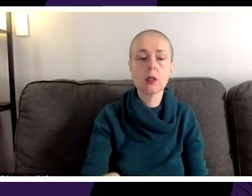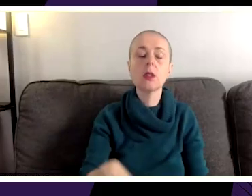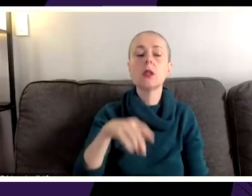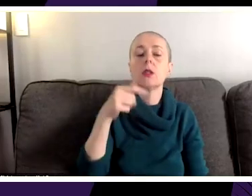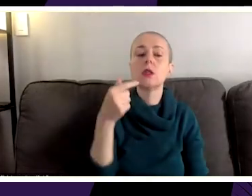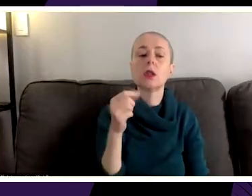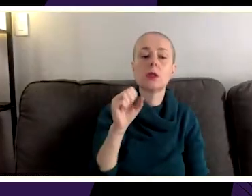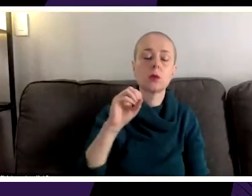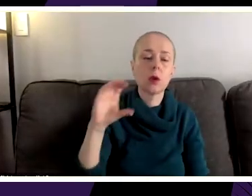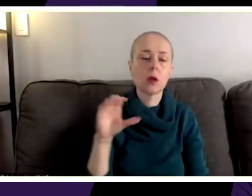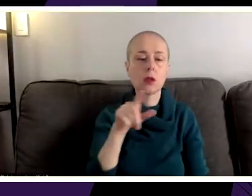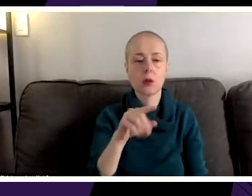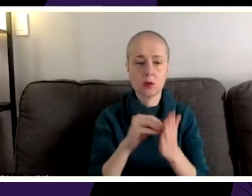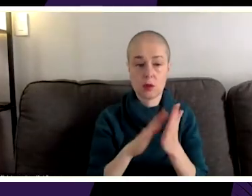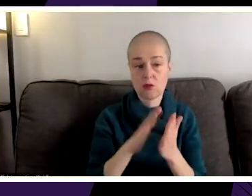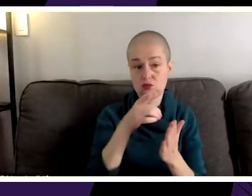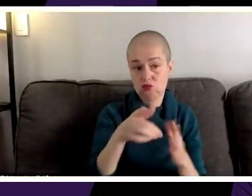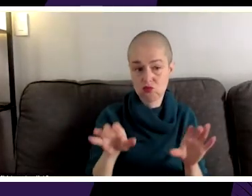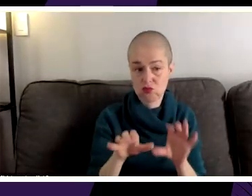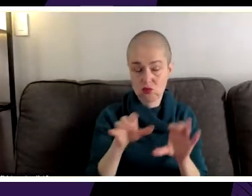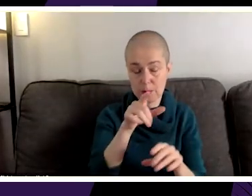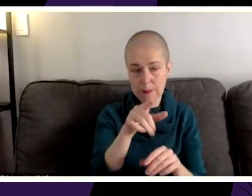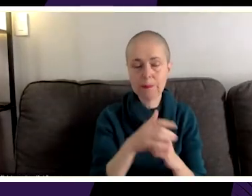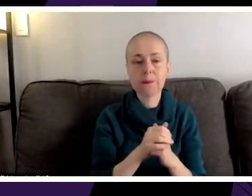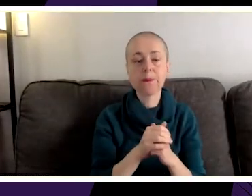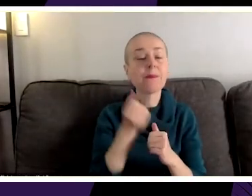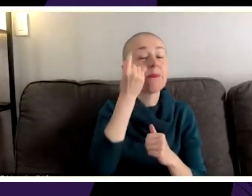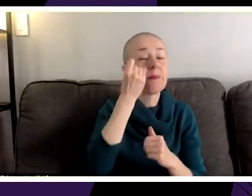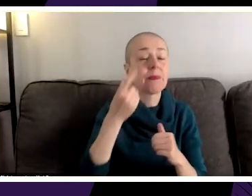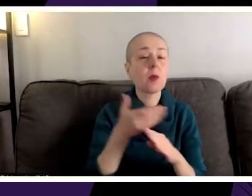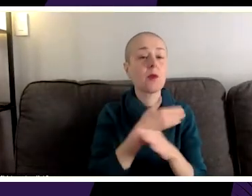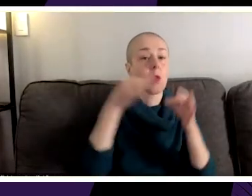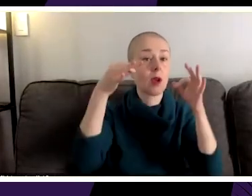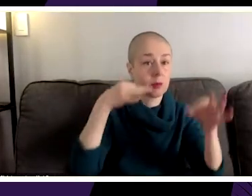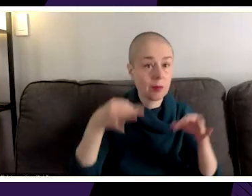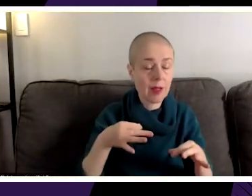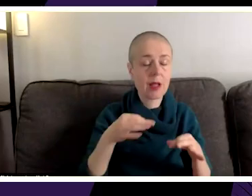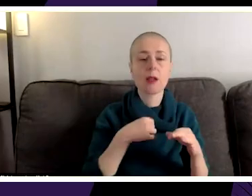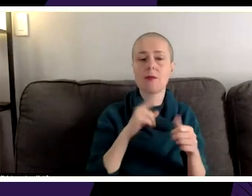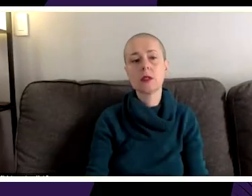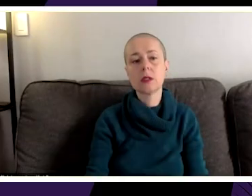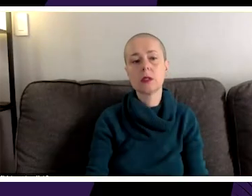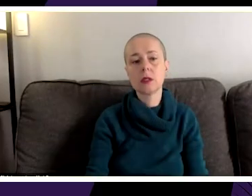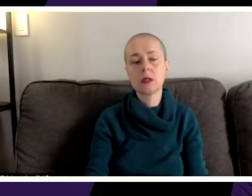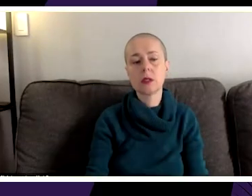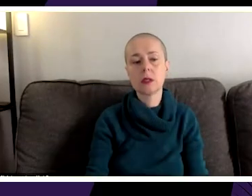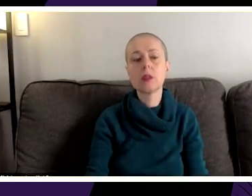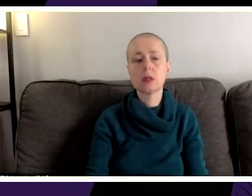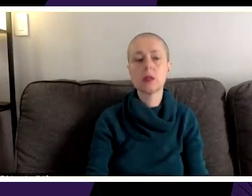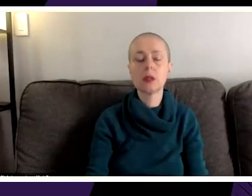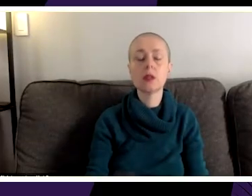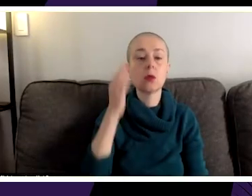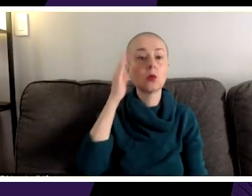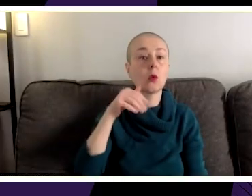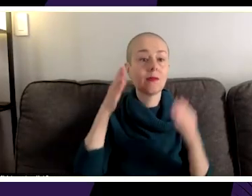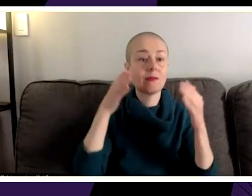P5.js translation tracker. Before actually getting into my project, I would like to give you guys some context. One of the main focus